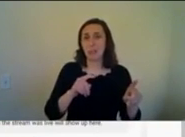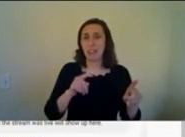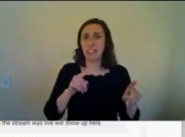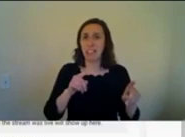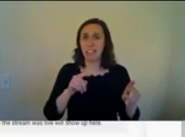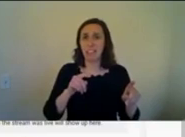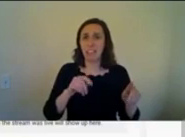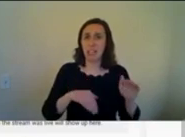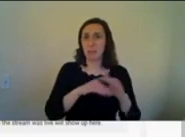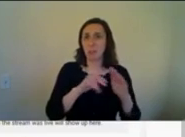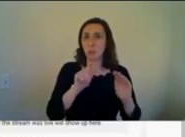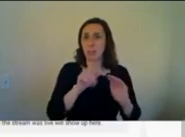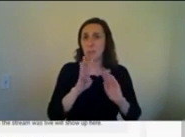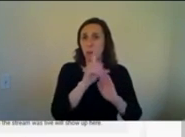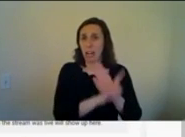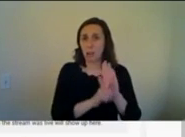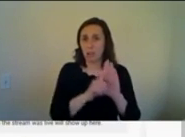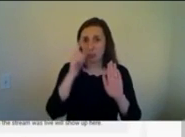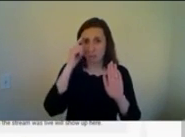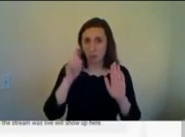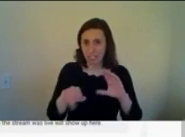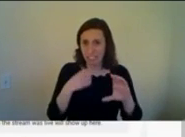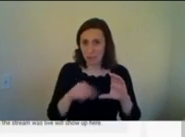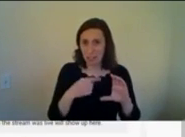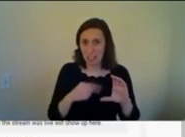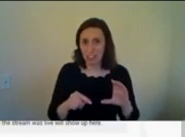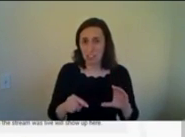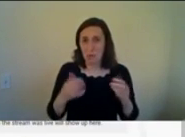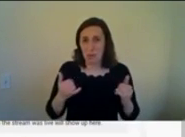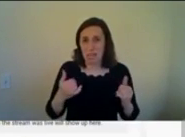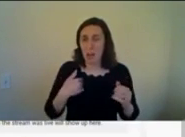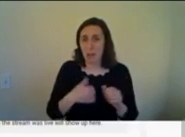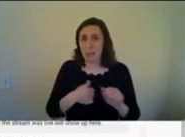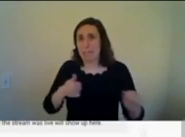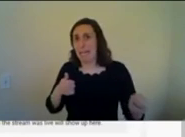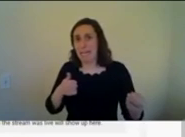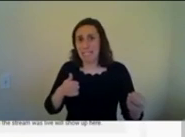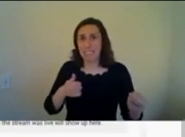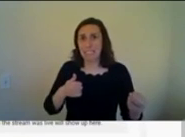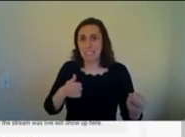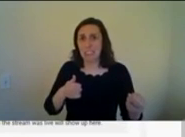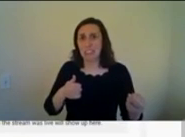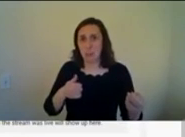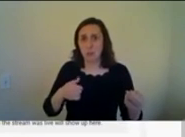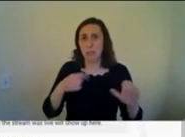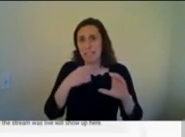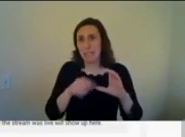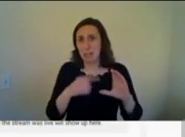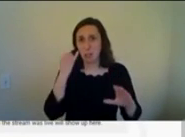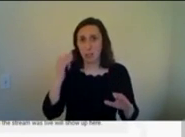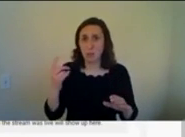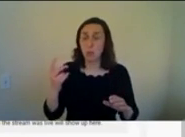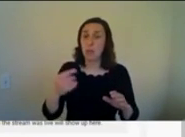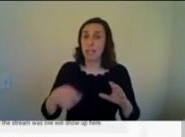out this way. I'm about 2 days behind in my replies to email. Like if you emailed me 2